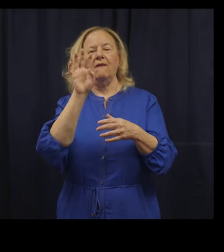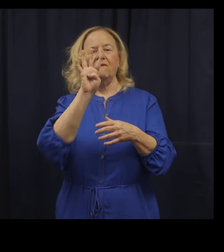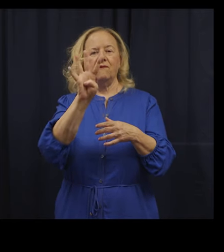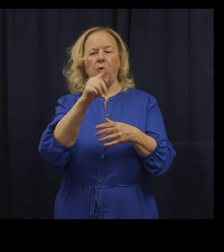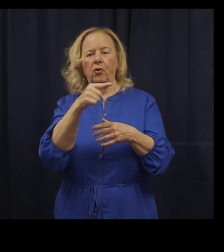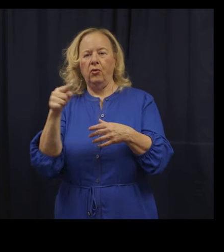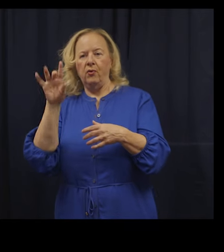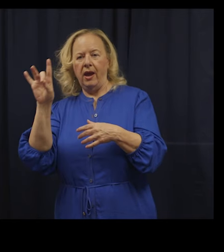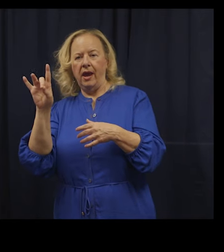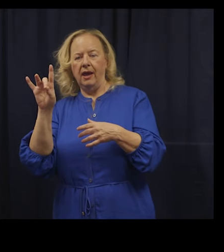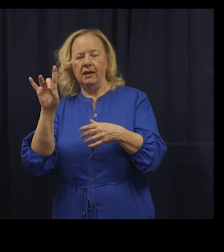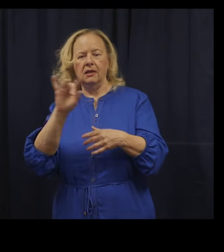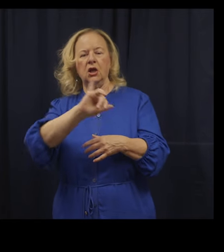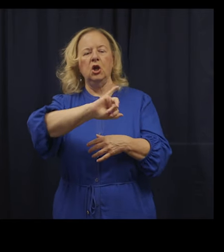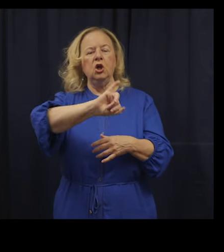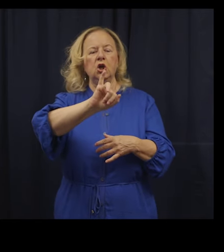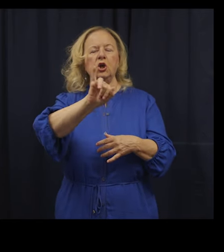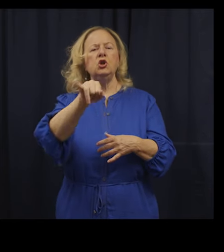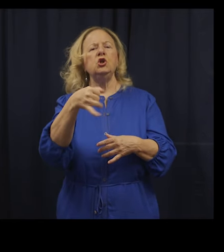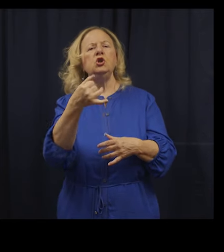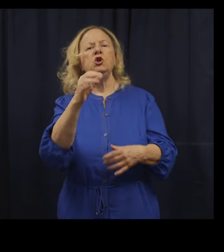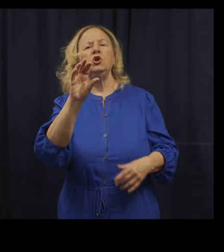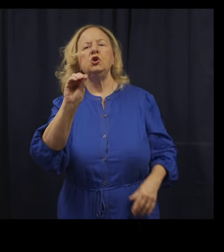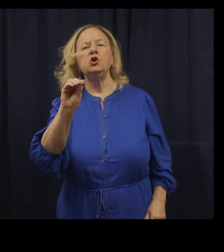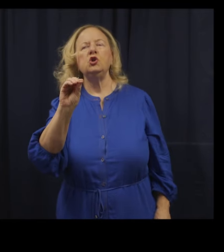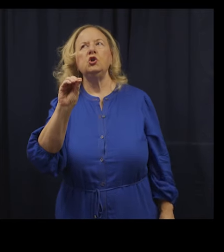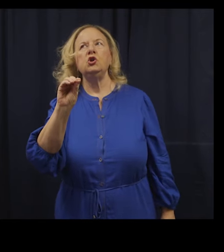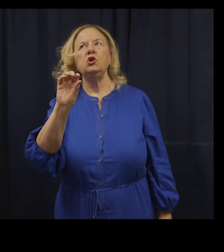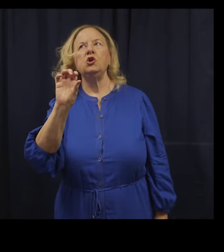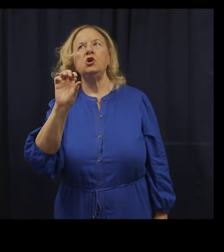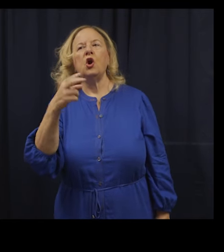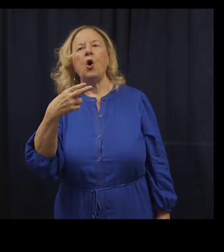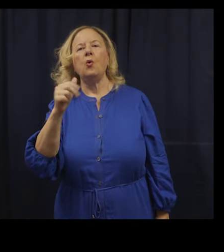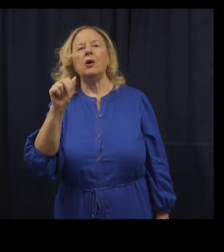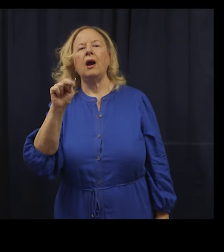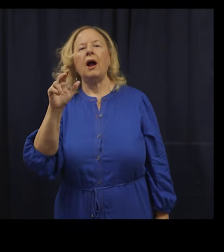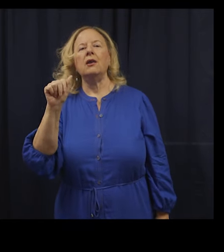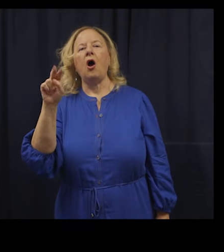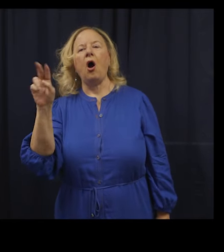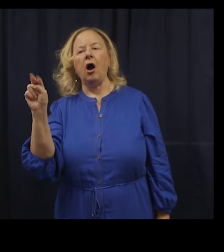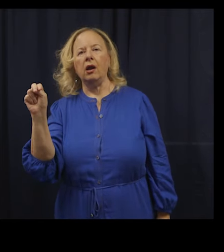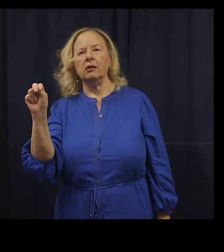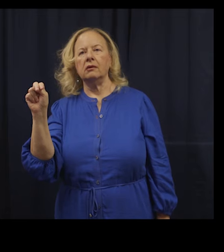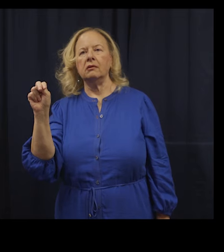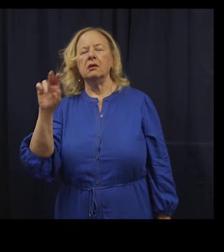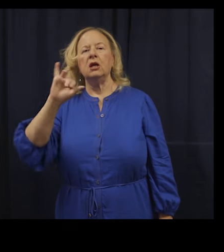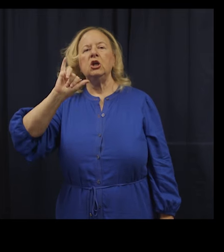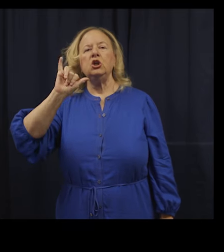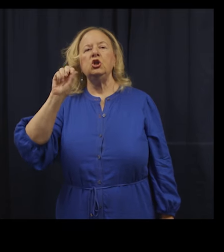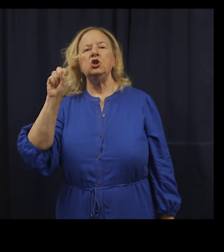through 8. Yochanan. Wow. Who is Yochanan? John. And what does Yochanan mean?